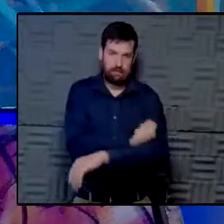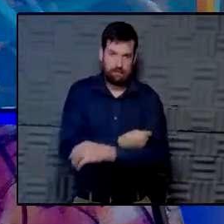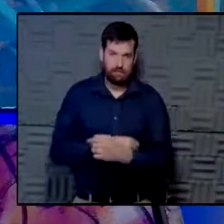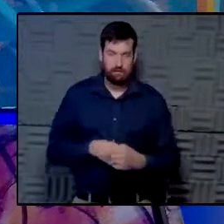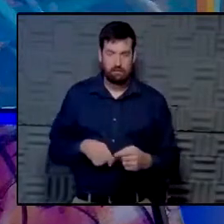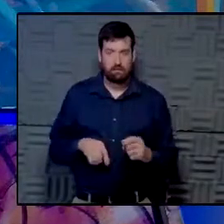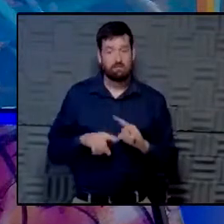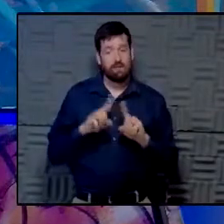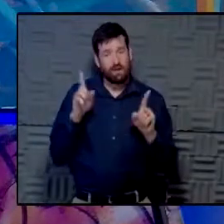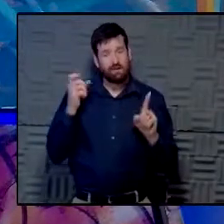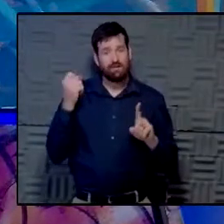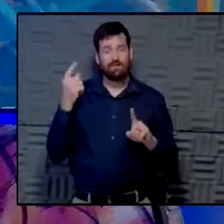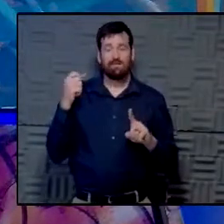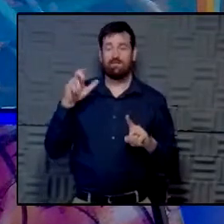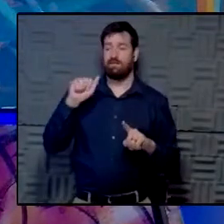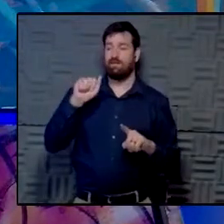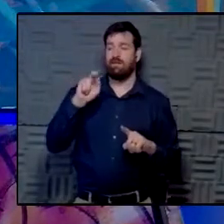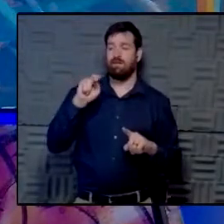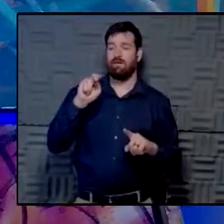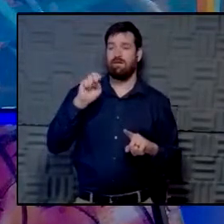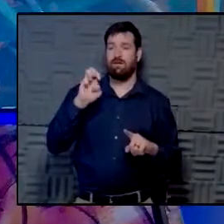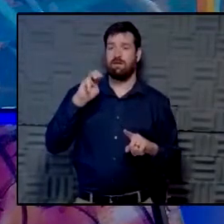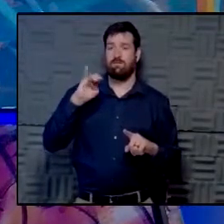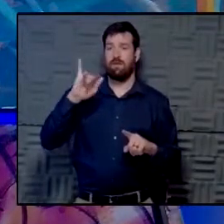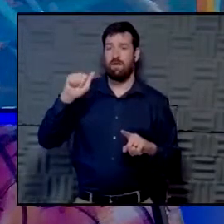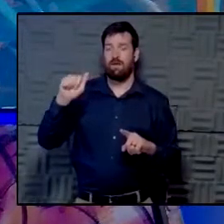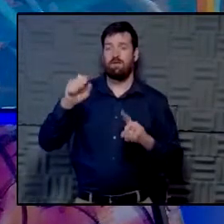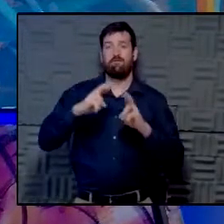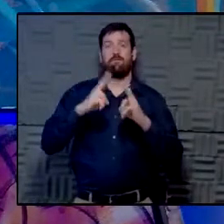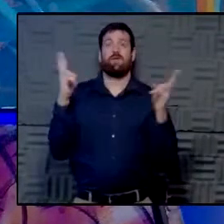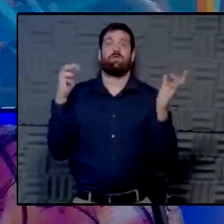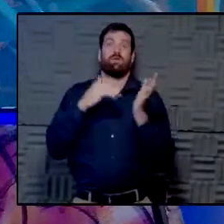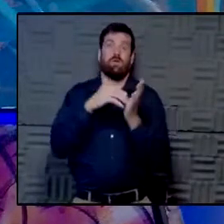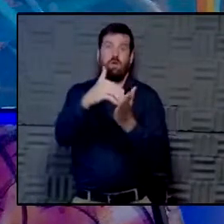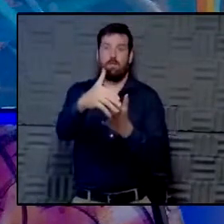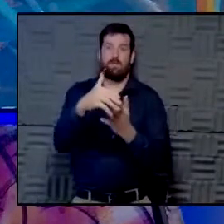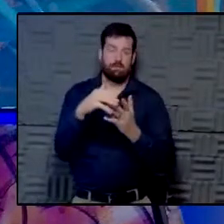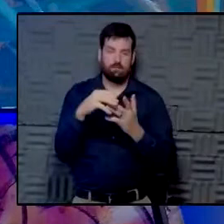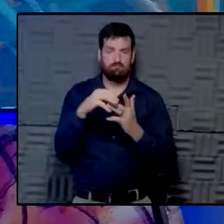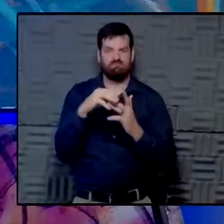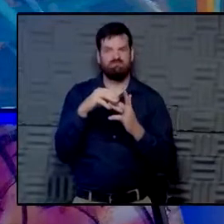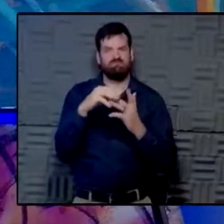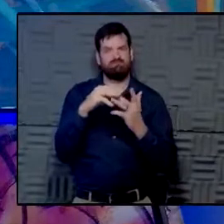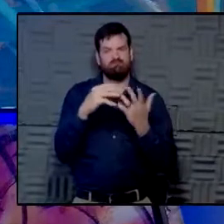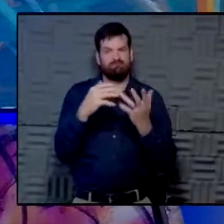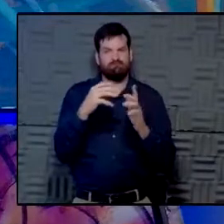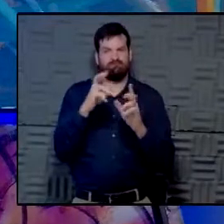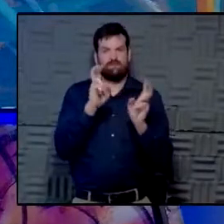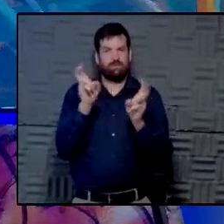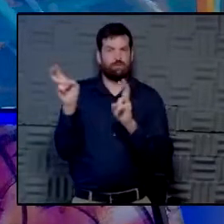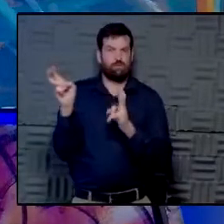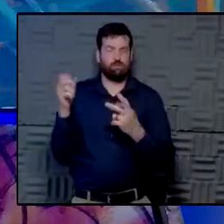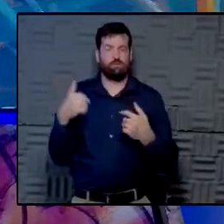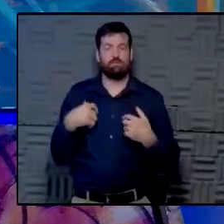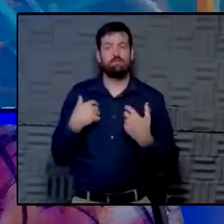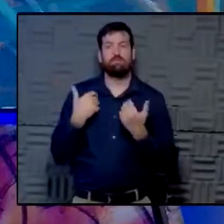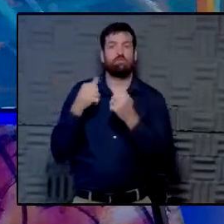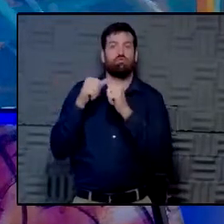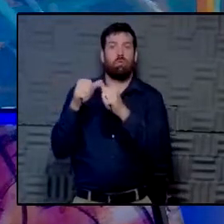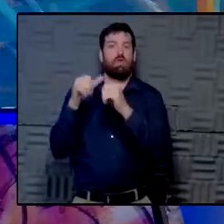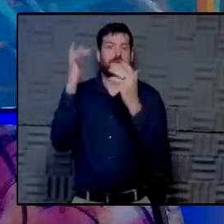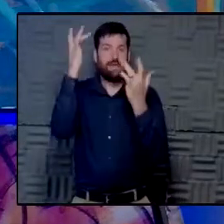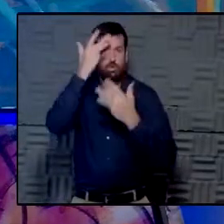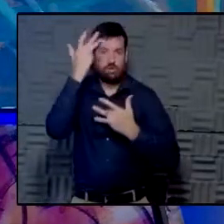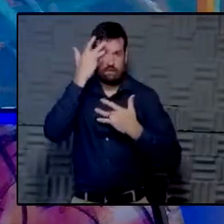But we also know that anemia is a very common medical condition. Many things can cause anemia. Just having chronic